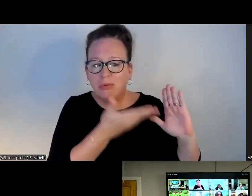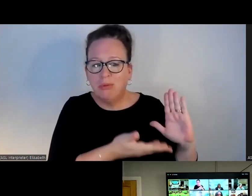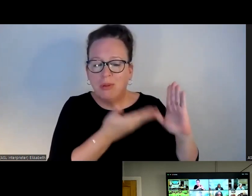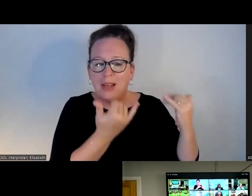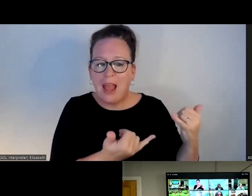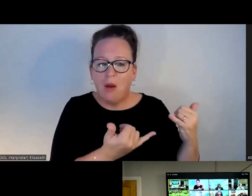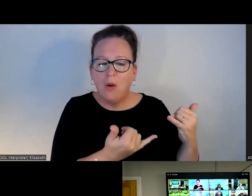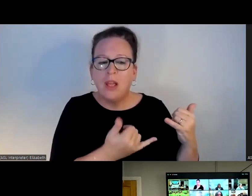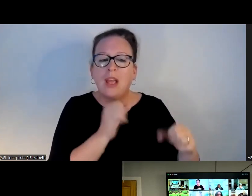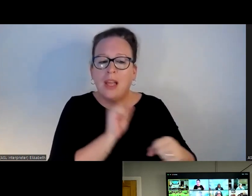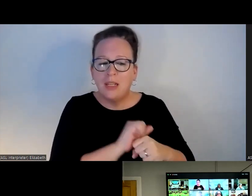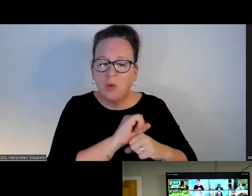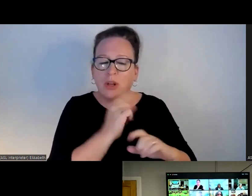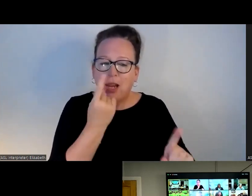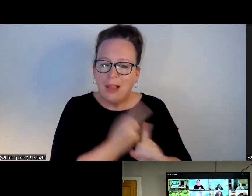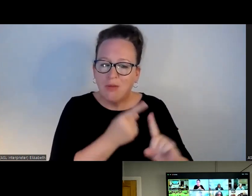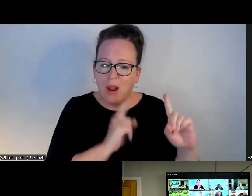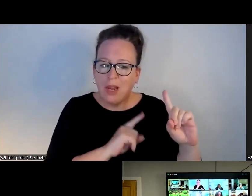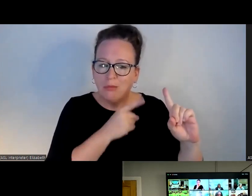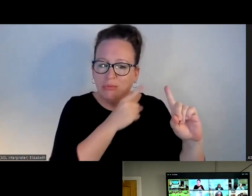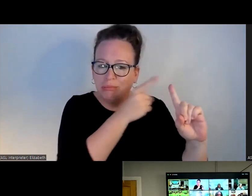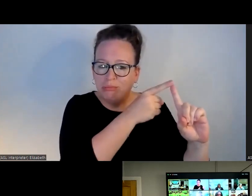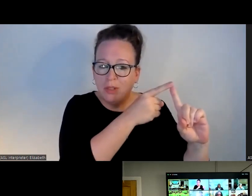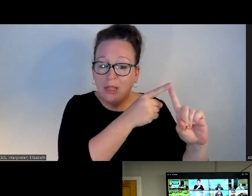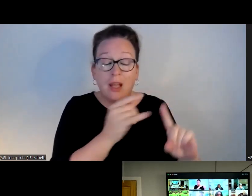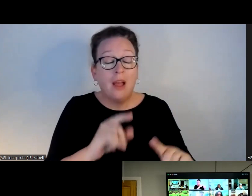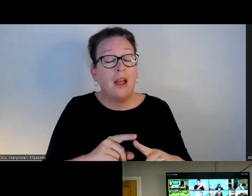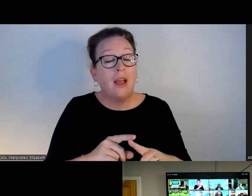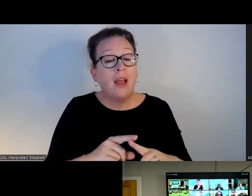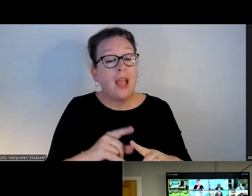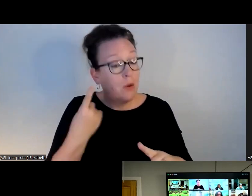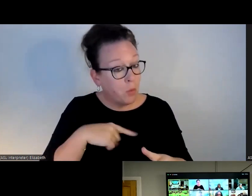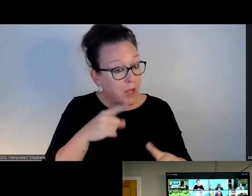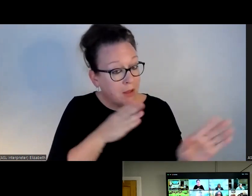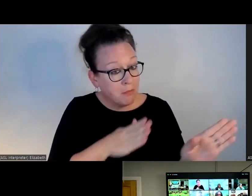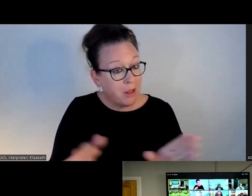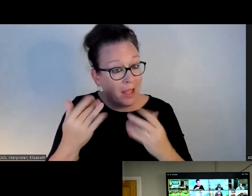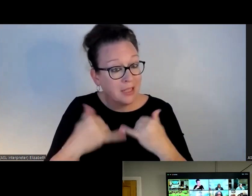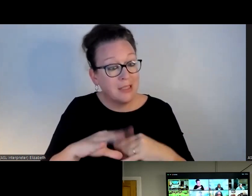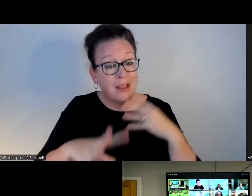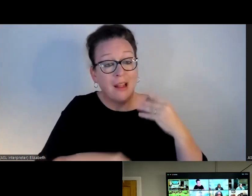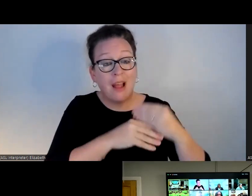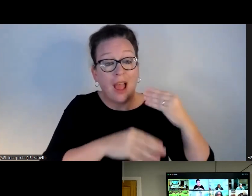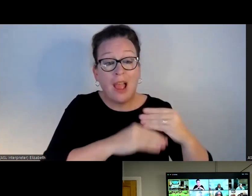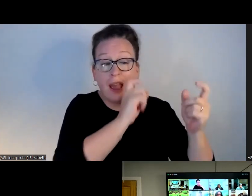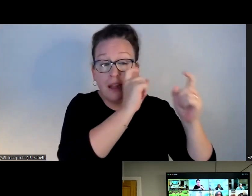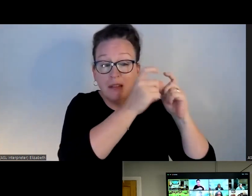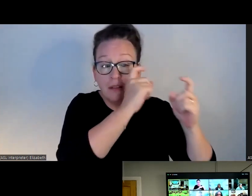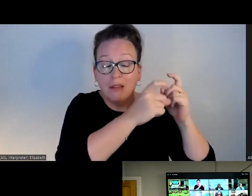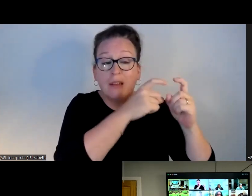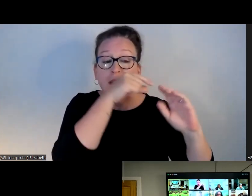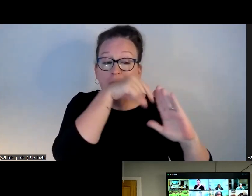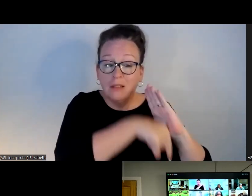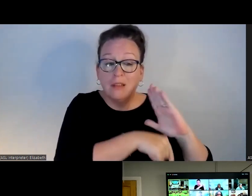moving in the right direction, or if not correct, and we plan to do this in-depth evaluation.